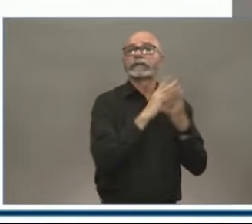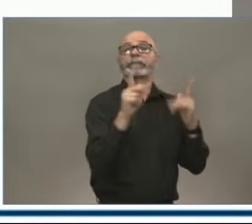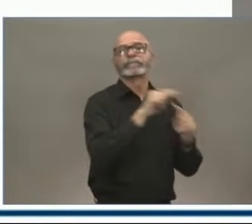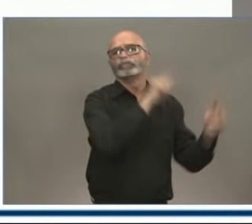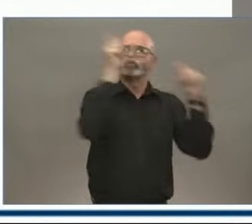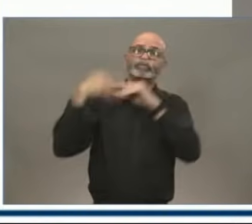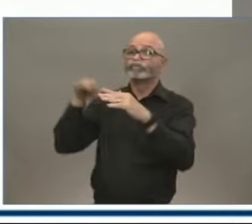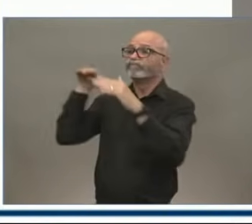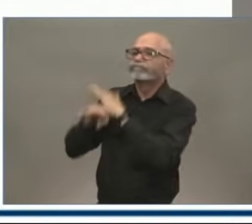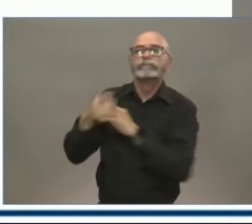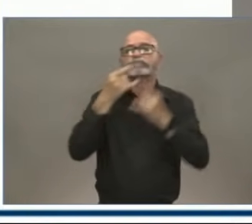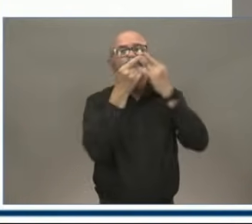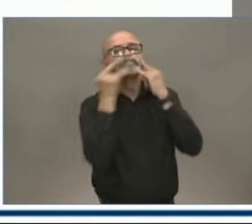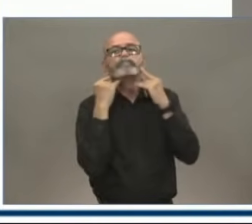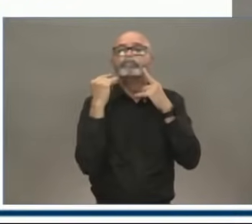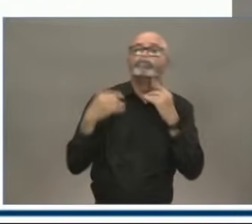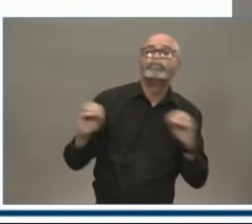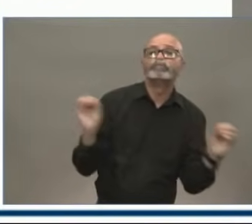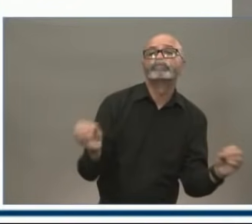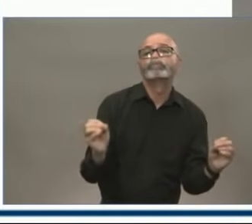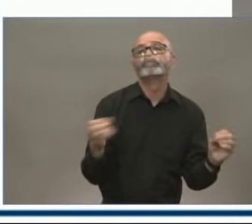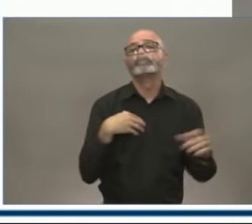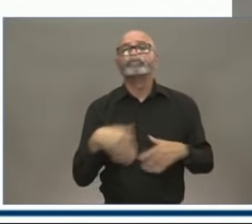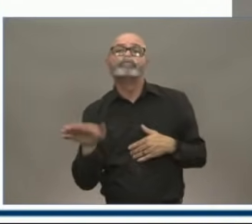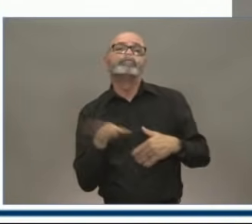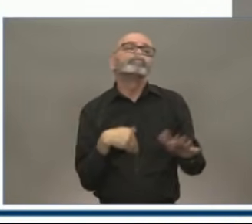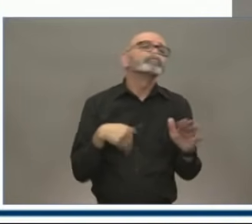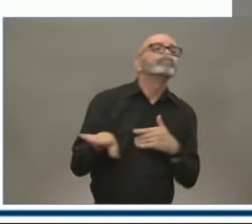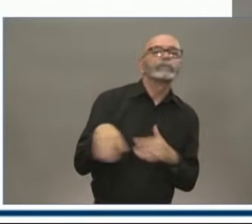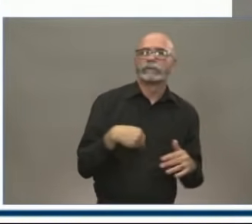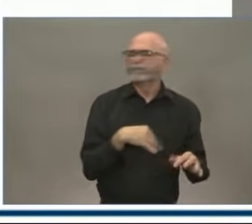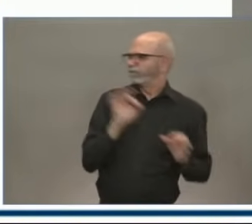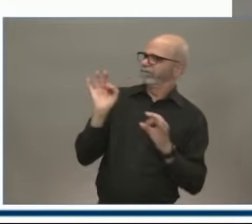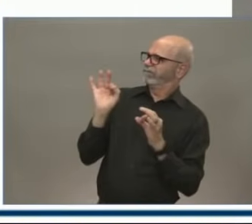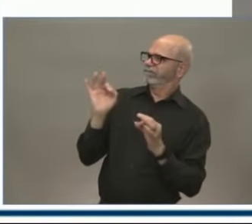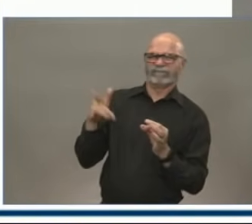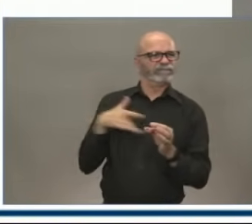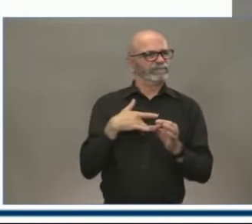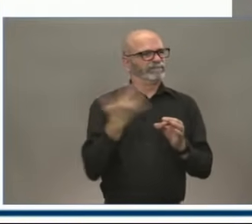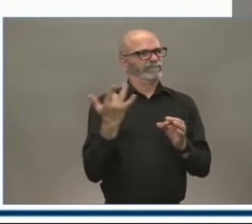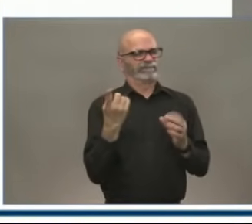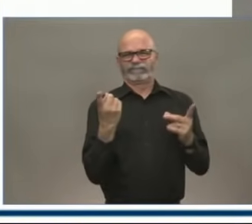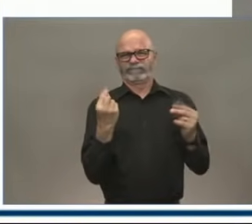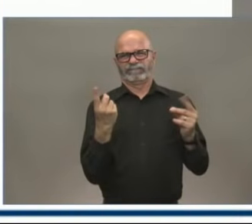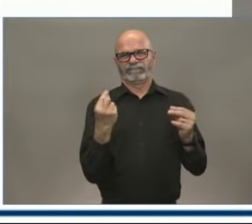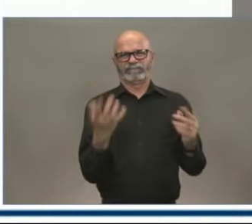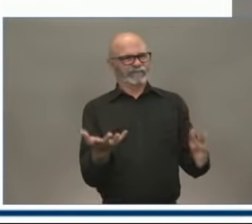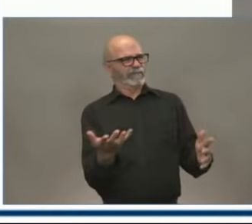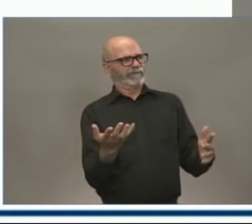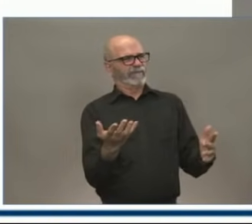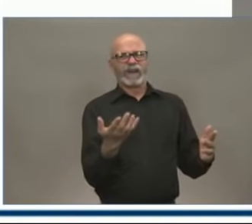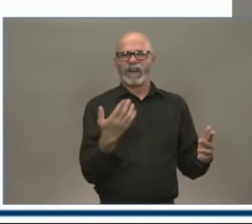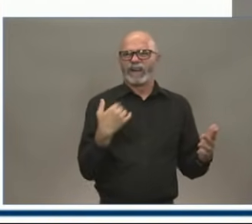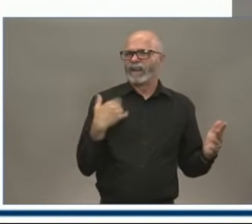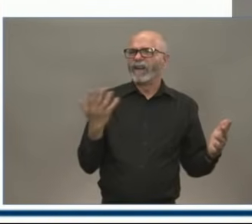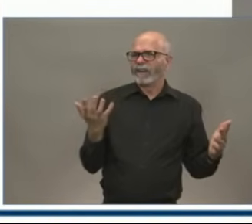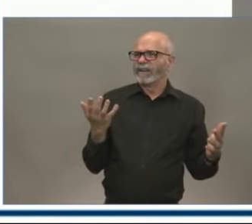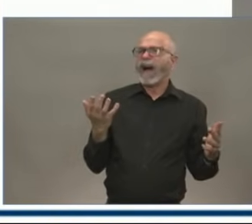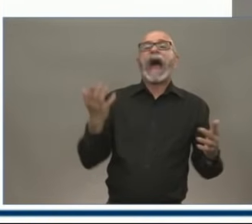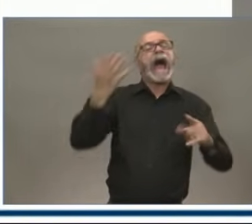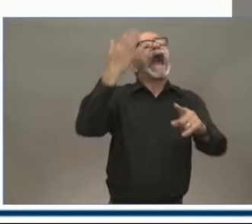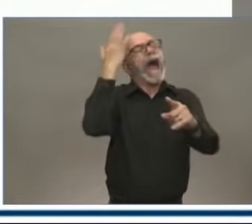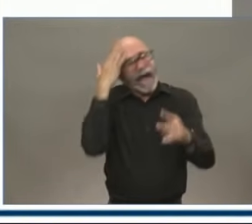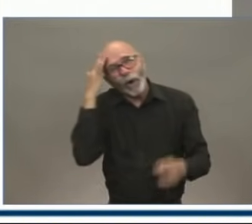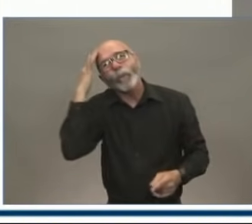And it's certainly by anecdote, it's much more than you would expect with the percentage of people who have a legitimate reason for not wearing a